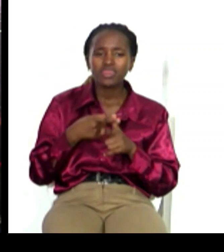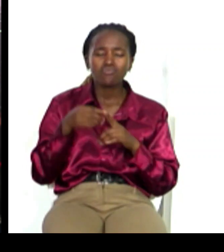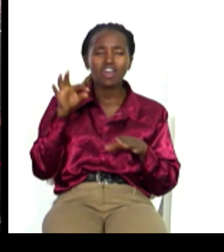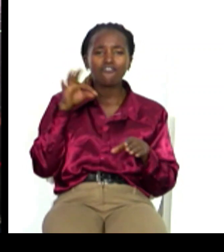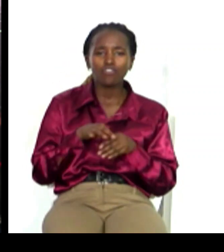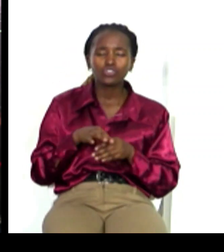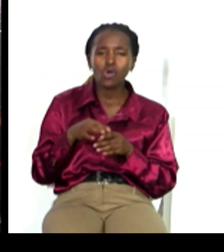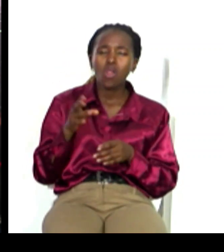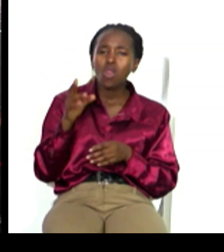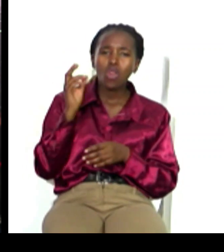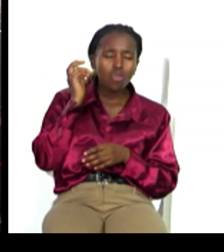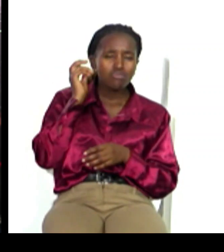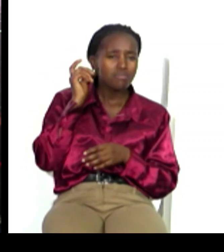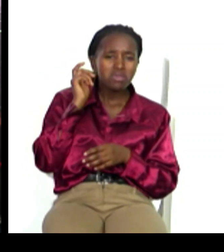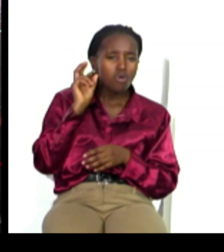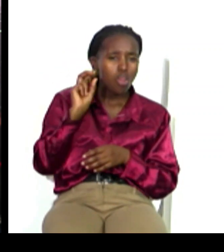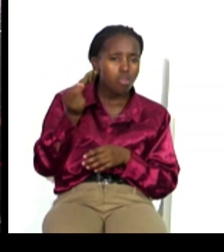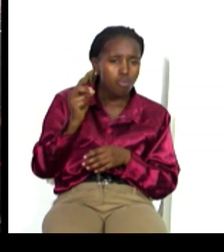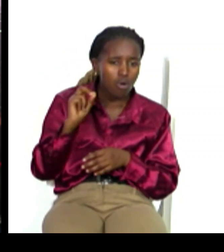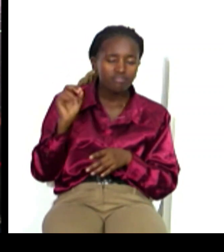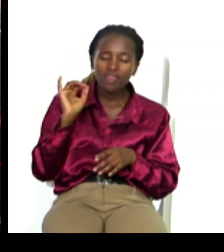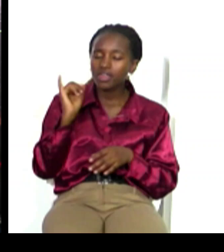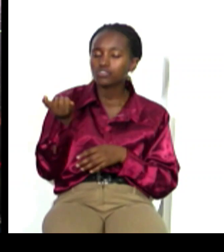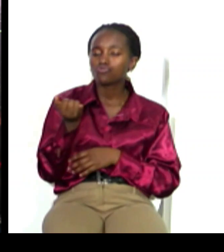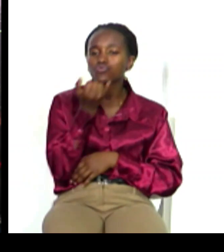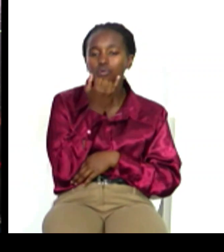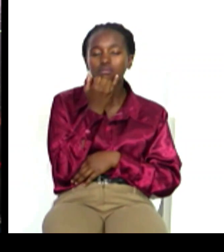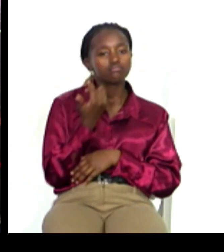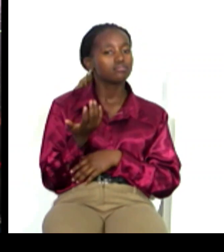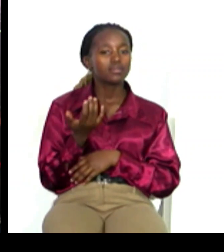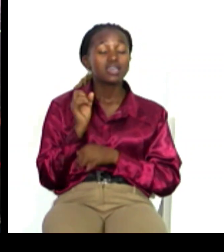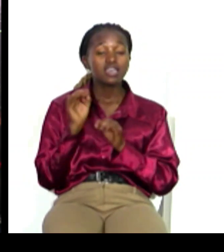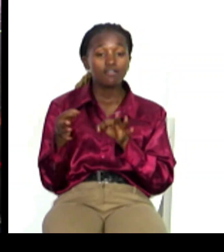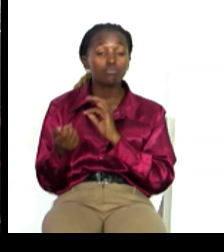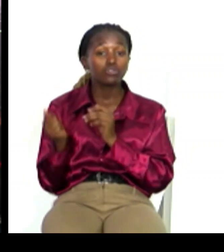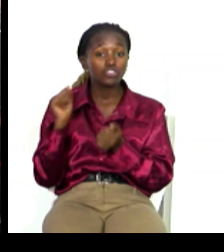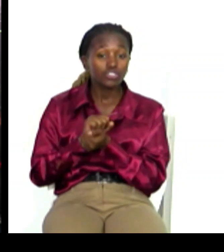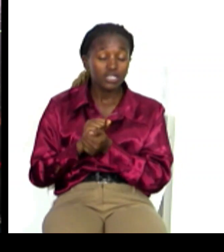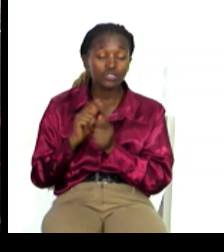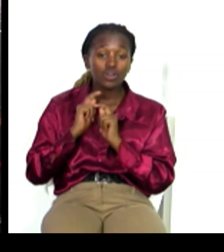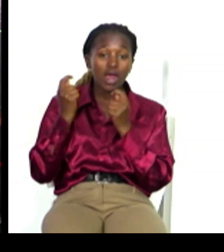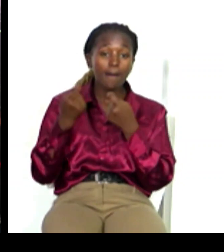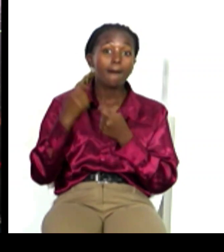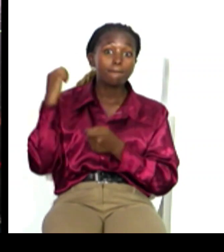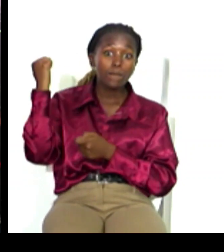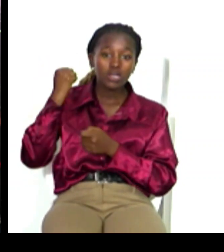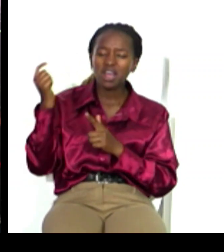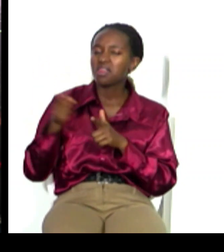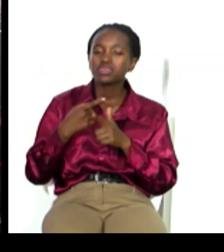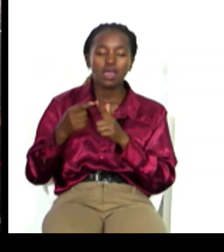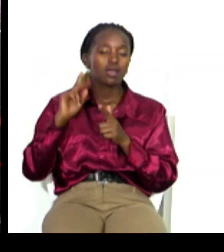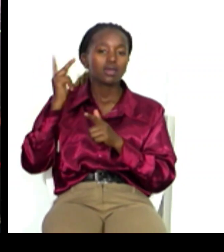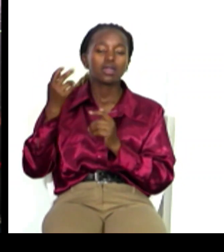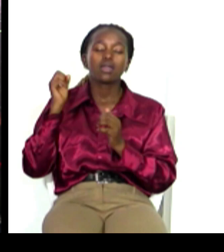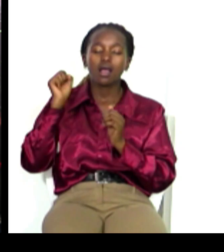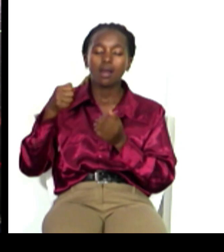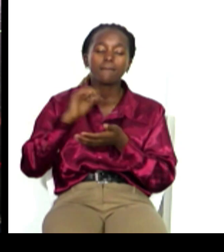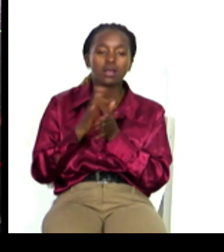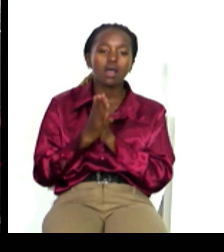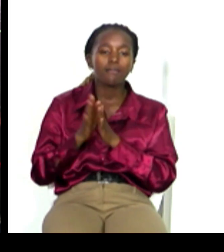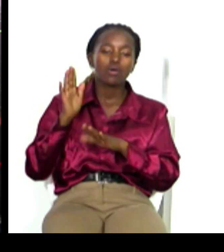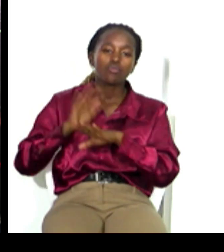Kibra unapata ni Mjaluo. That tribal politics tukiweza kuitoa, that is the time that Kenya can run as a good